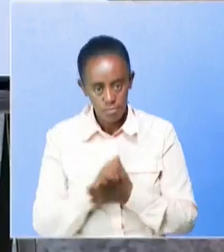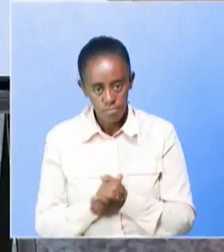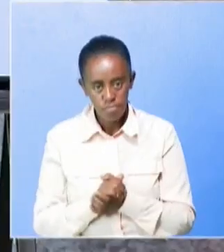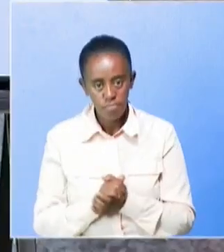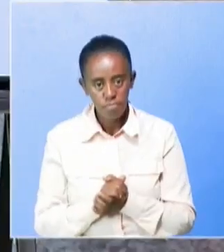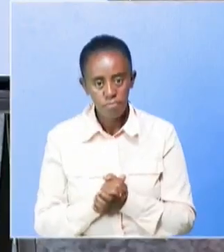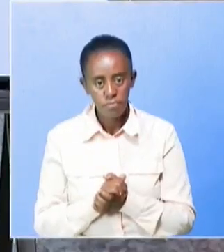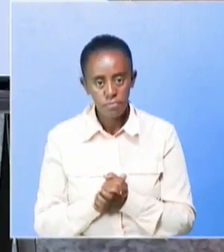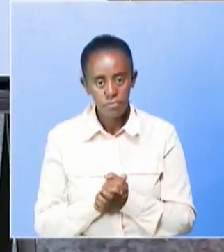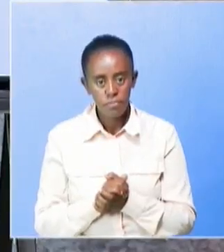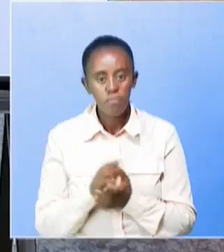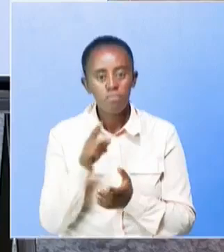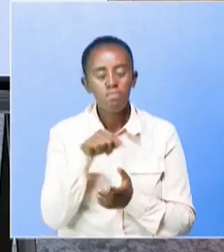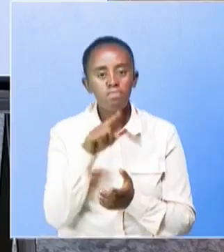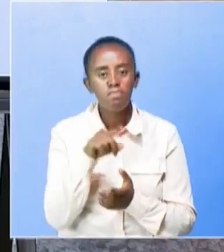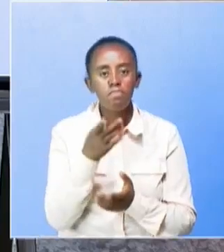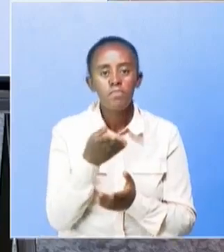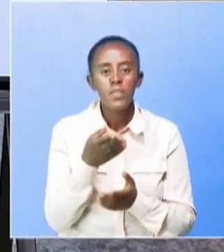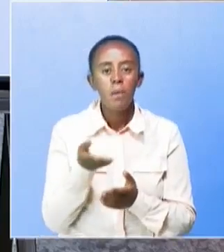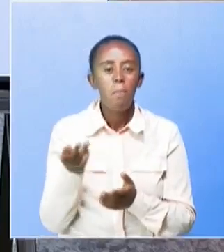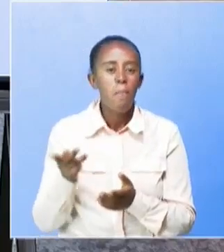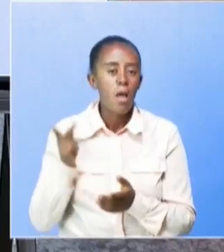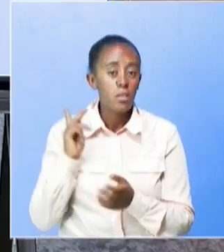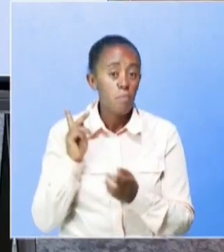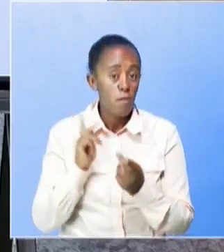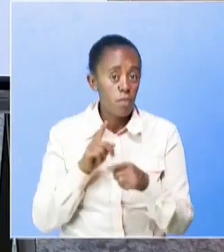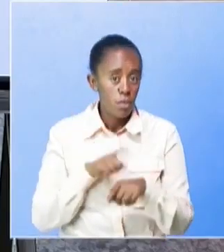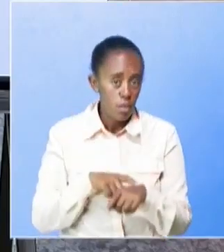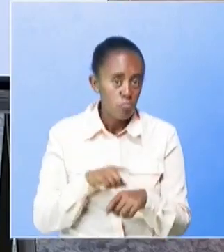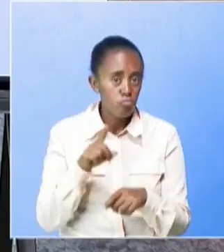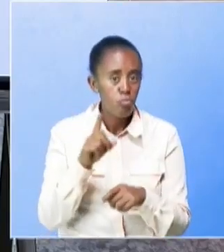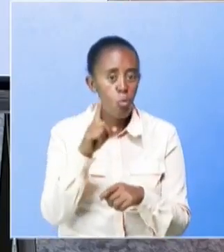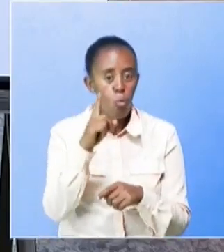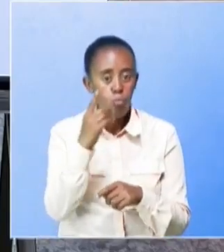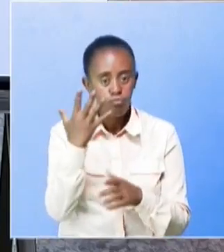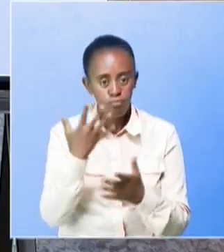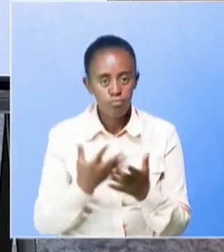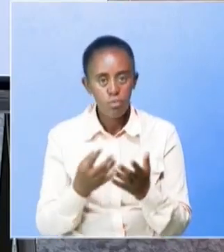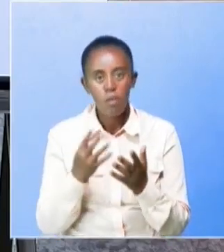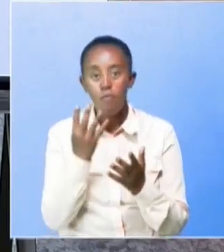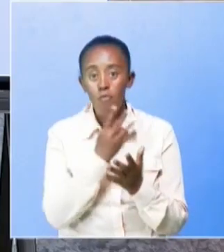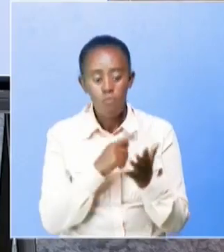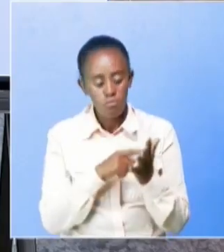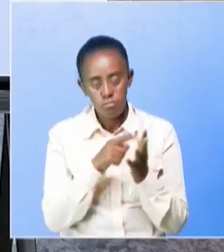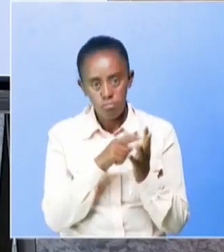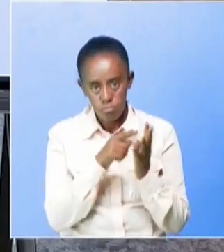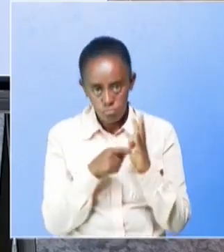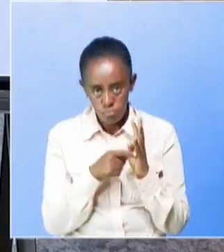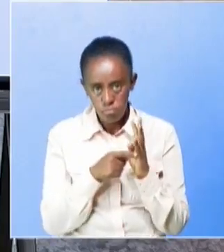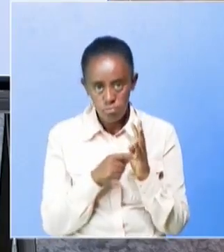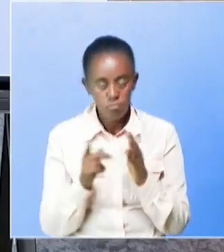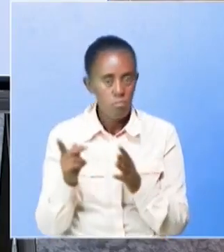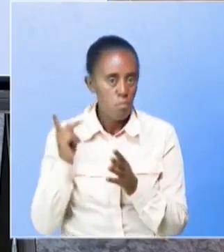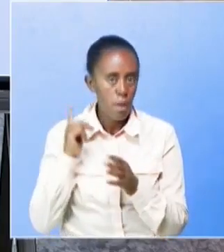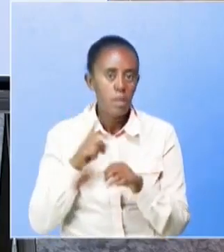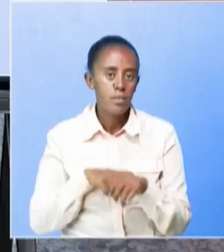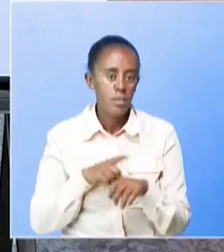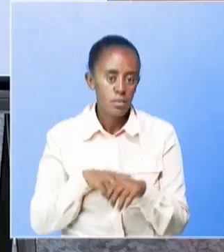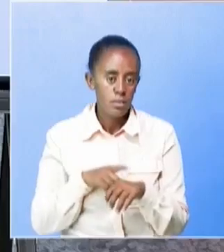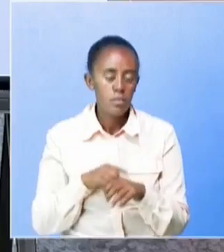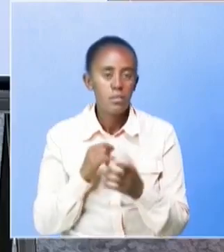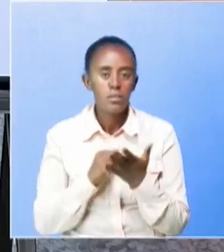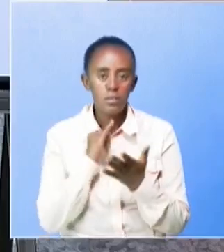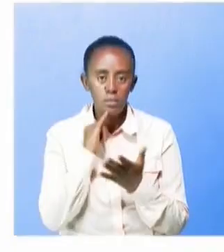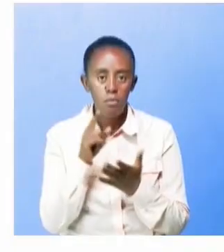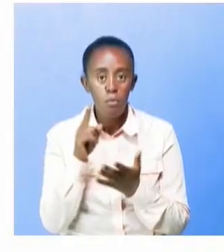So the past perfect tense is one of the 4 verb forms of the past tense. It